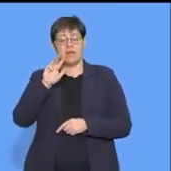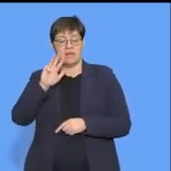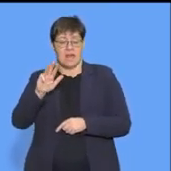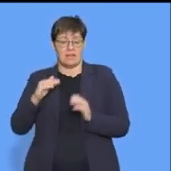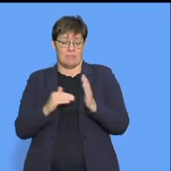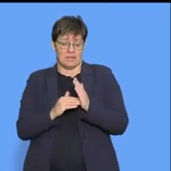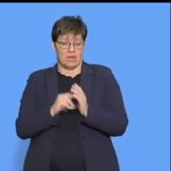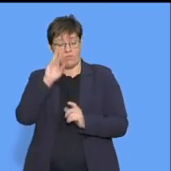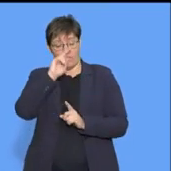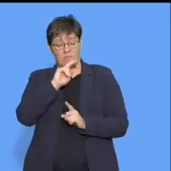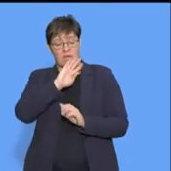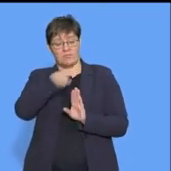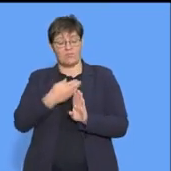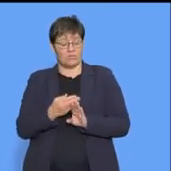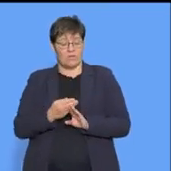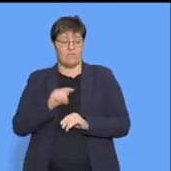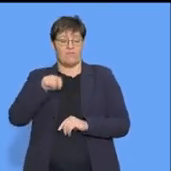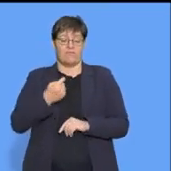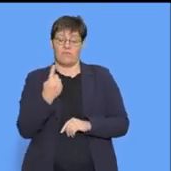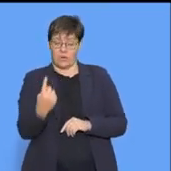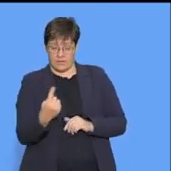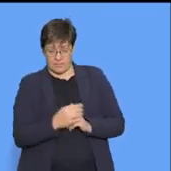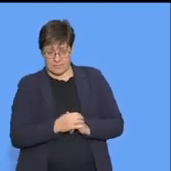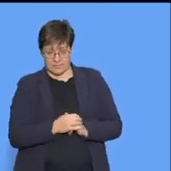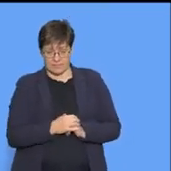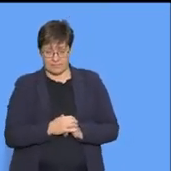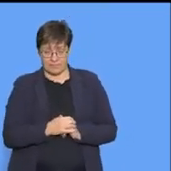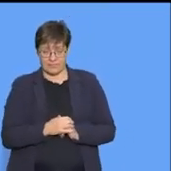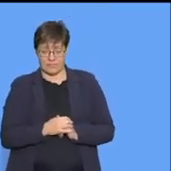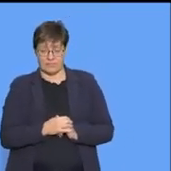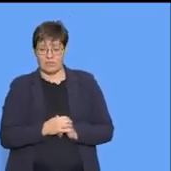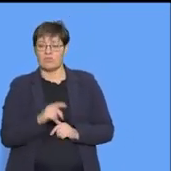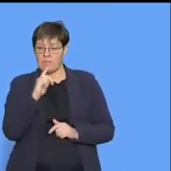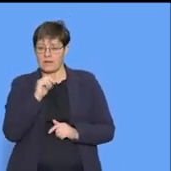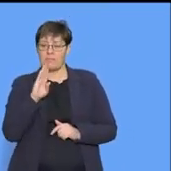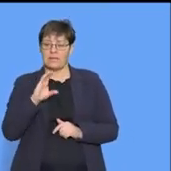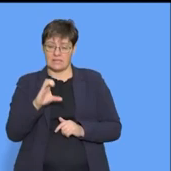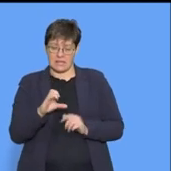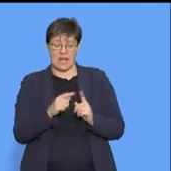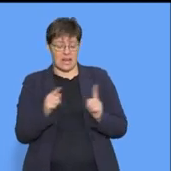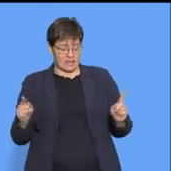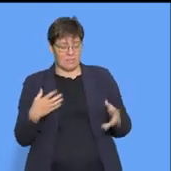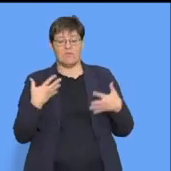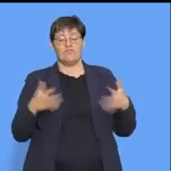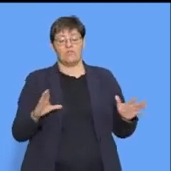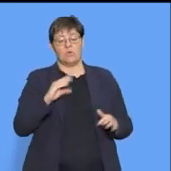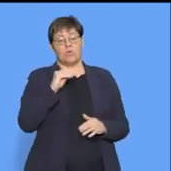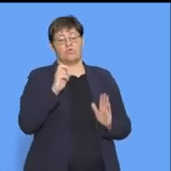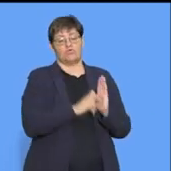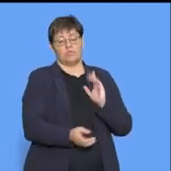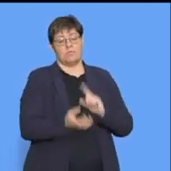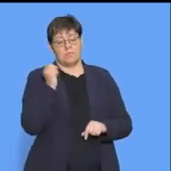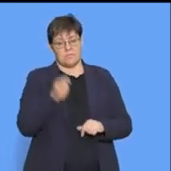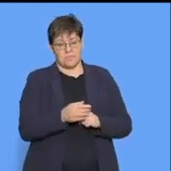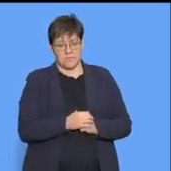BC is equal to 0.9 meters. So we've answered that question because the question said find the length of BC, and we've